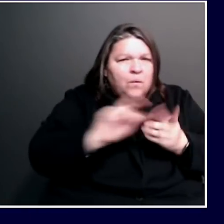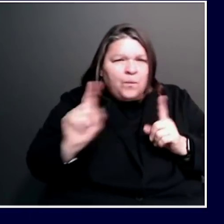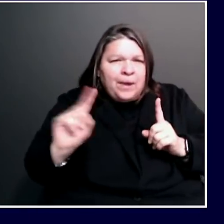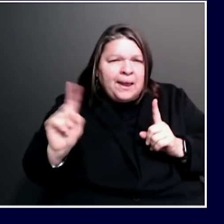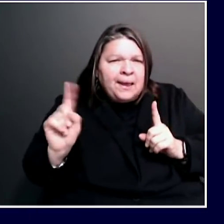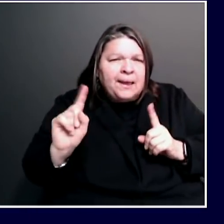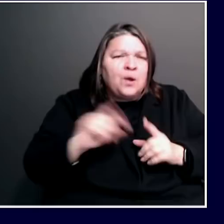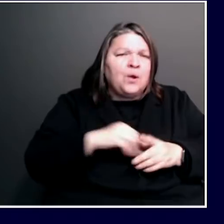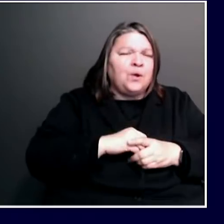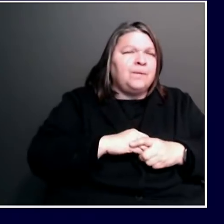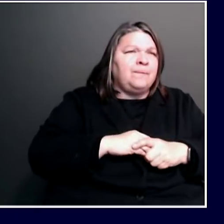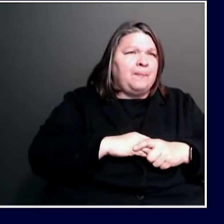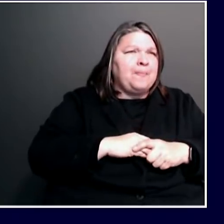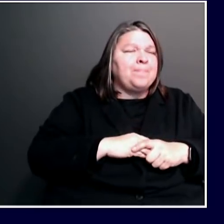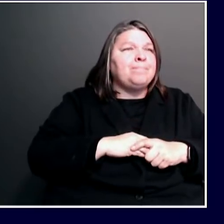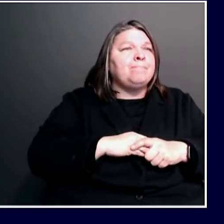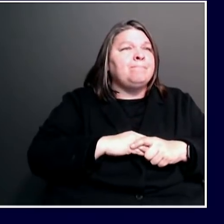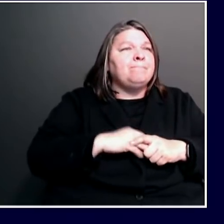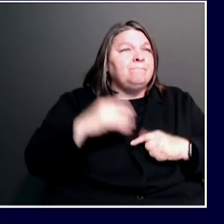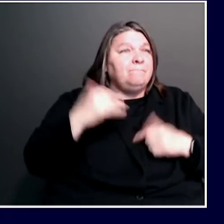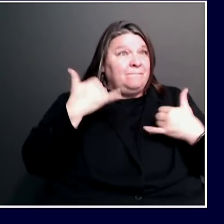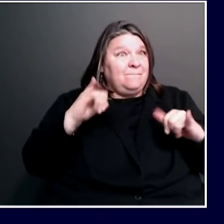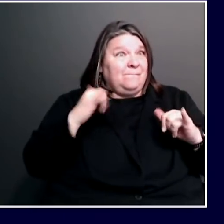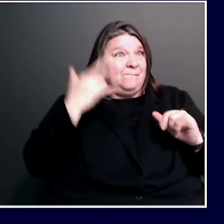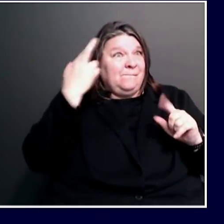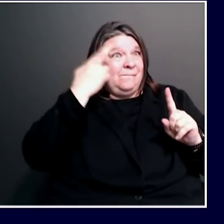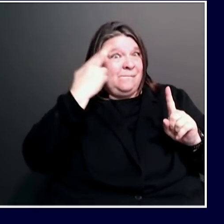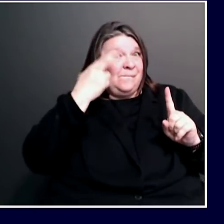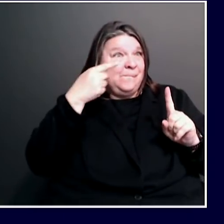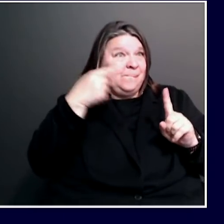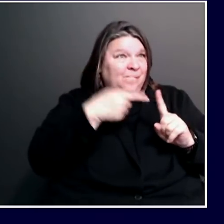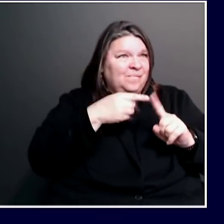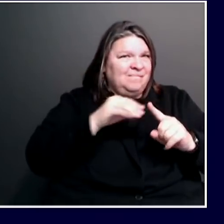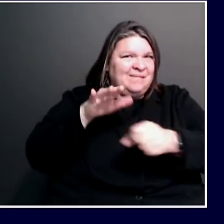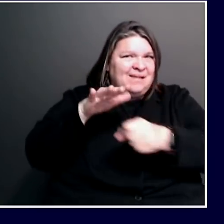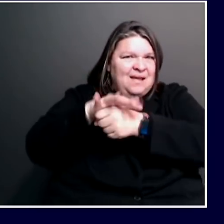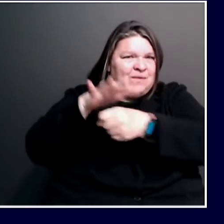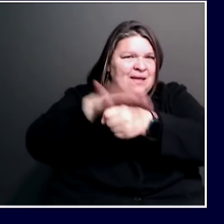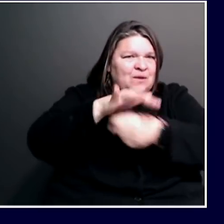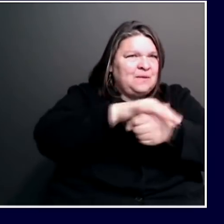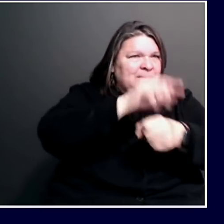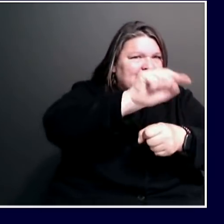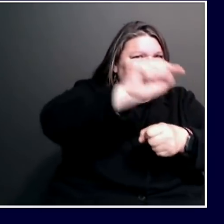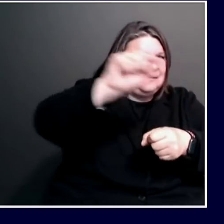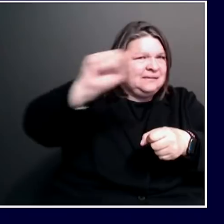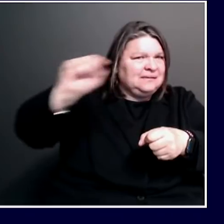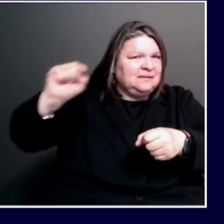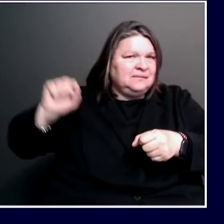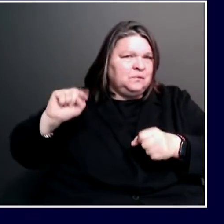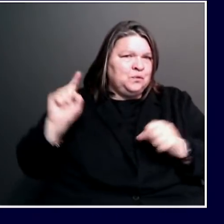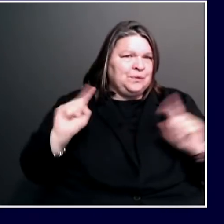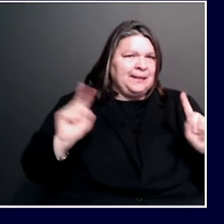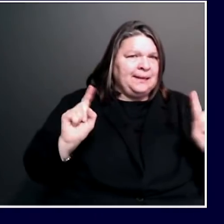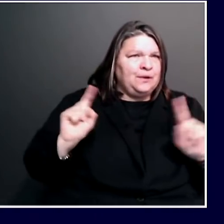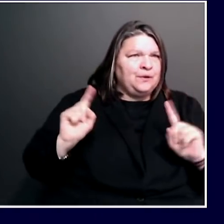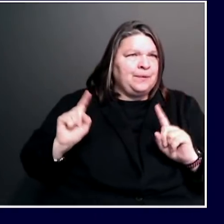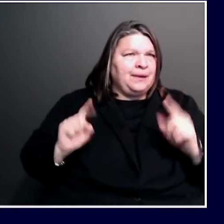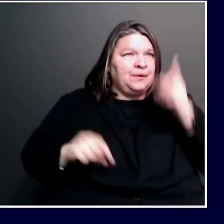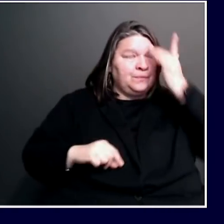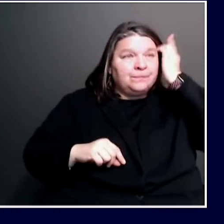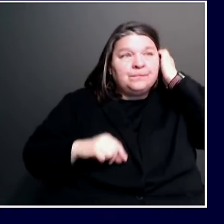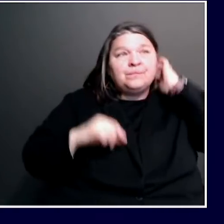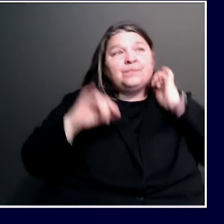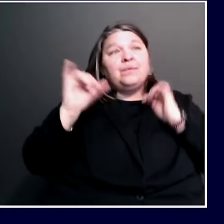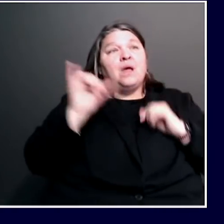of contact tracing remains high. Nor is contact tracing going away as a mode of controlling